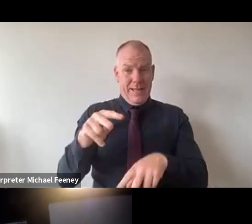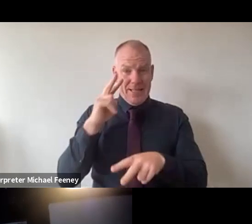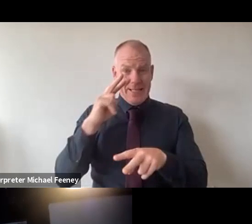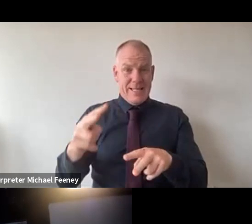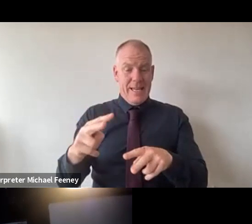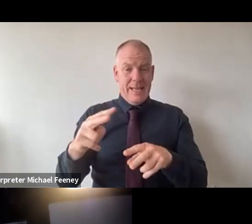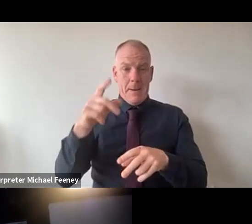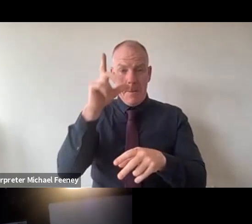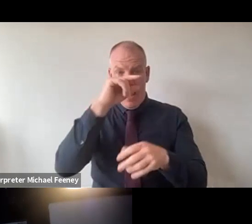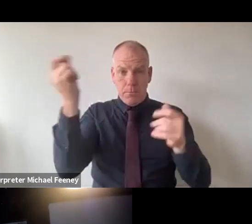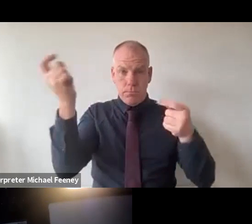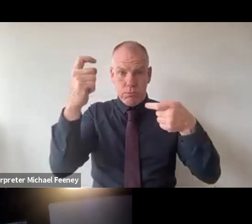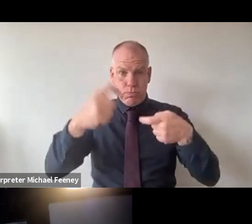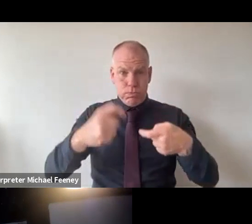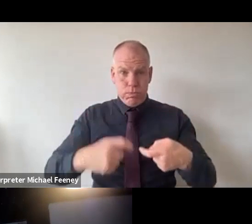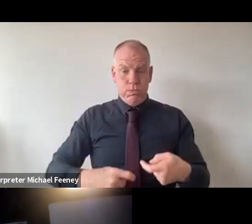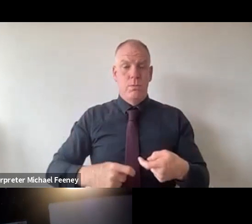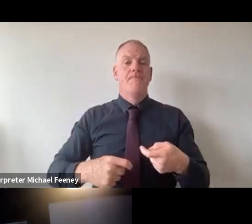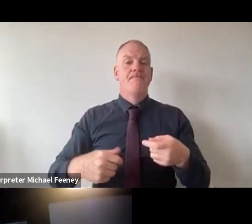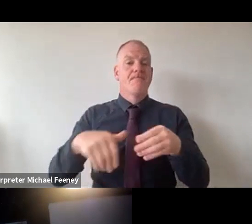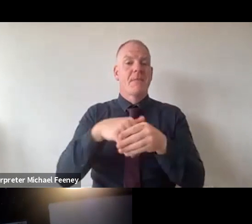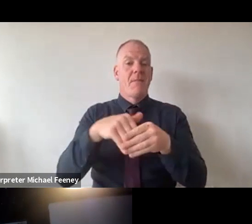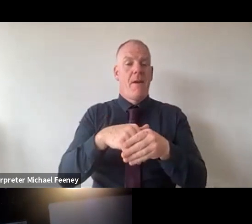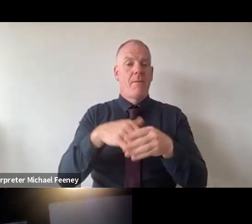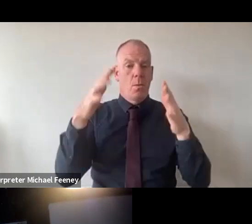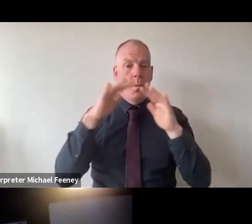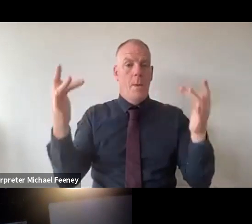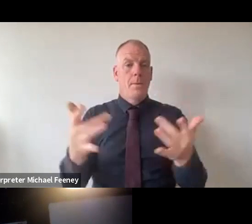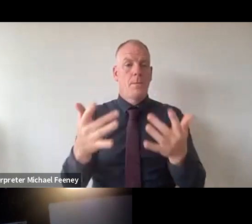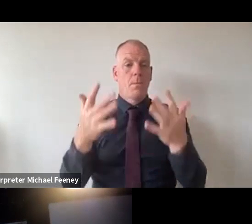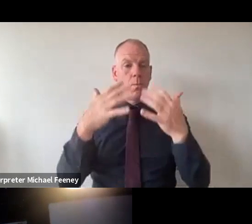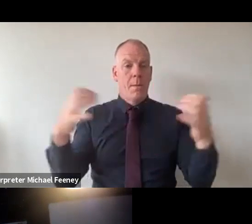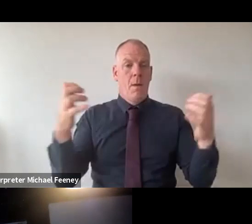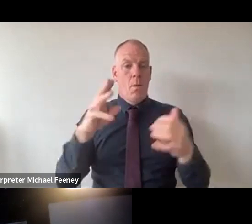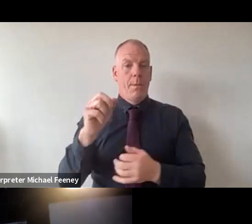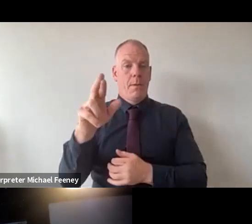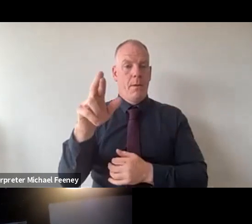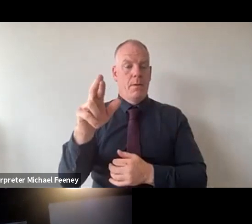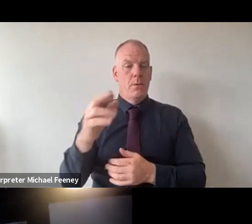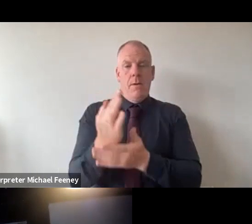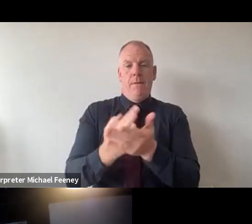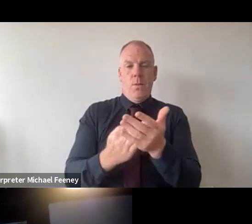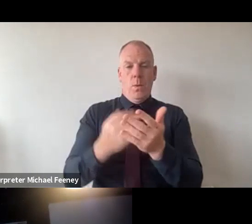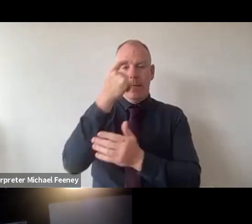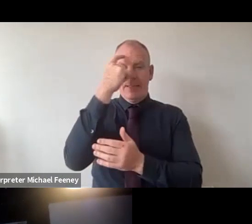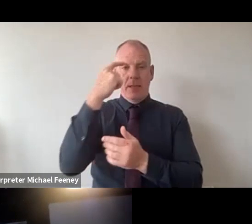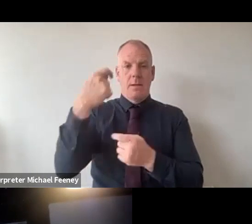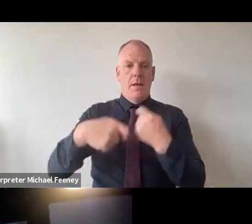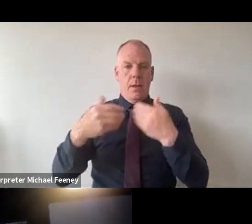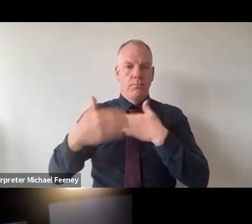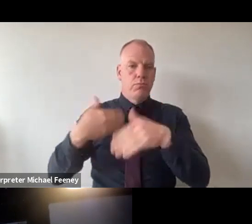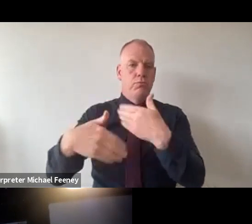the room. So I'm just, we'll just give it another few seconds to get a good number